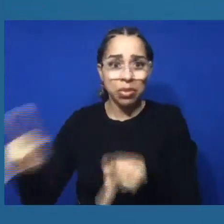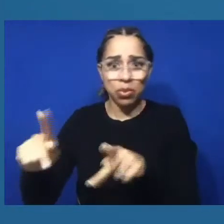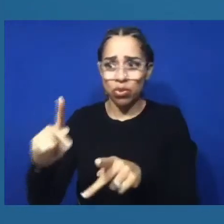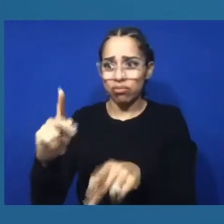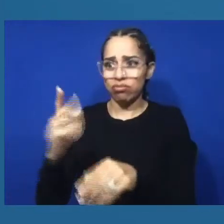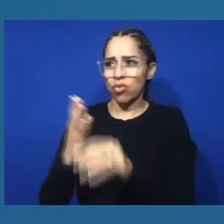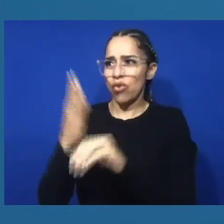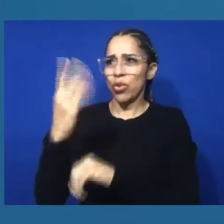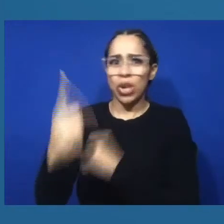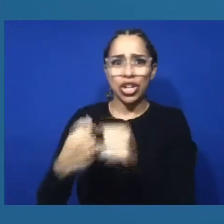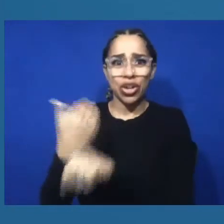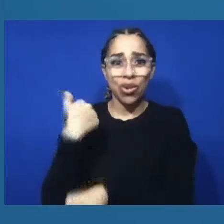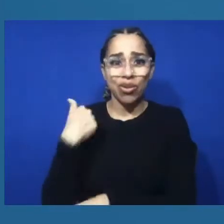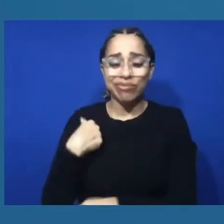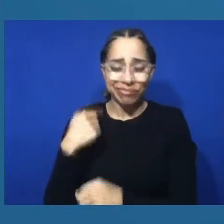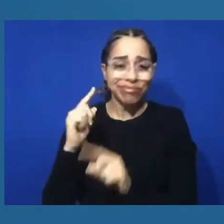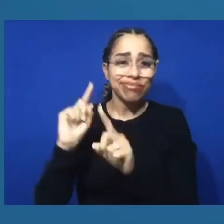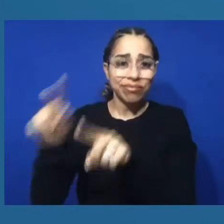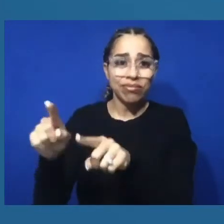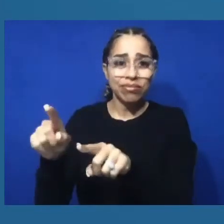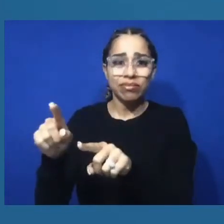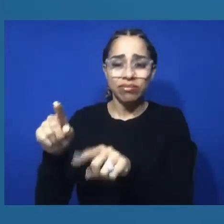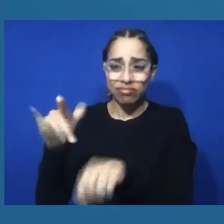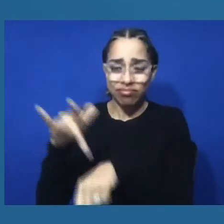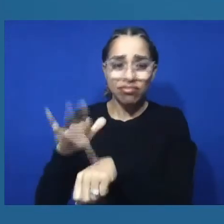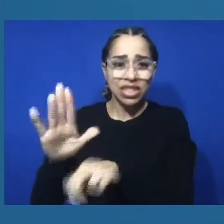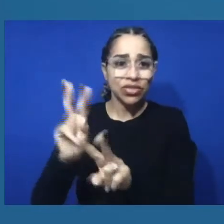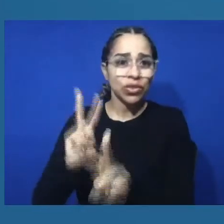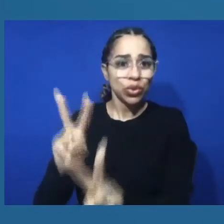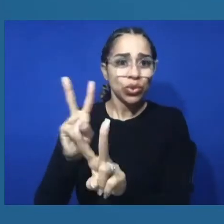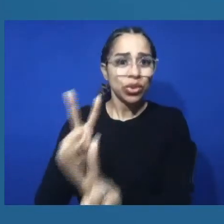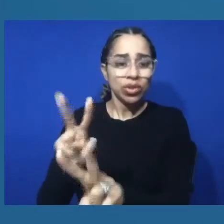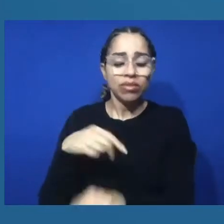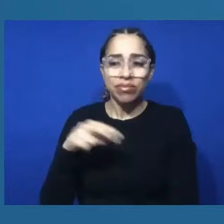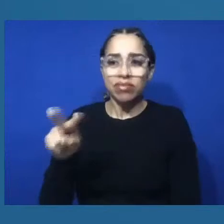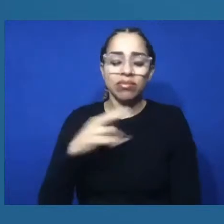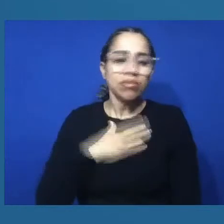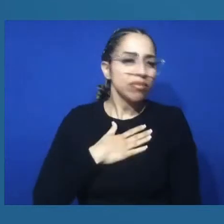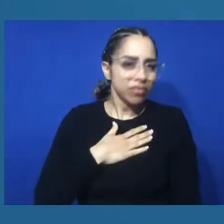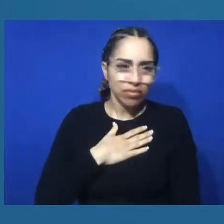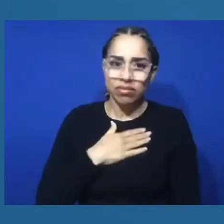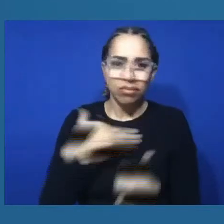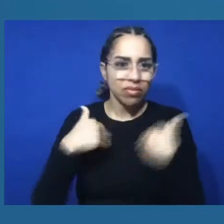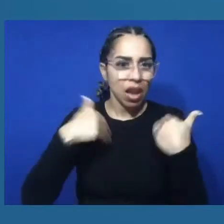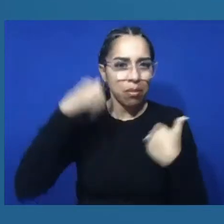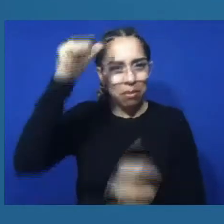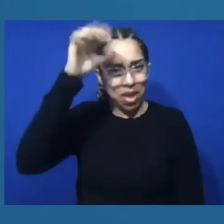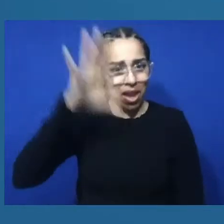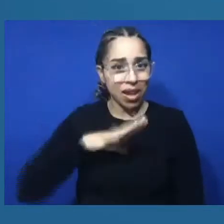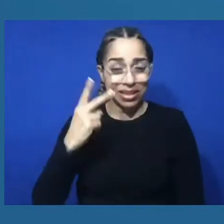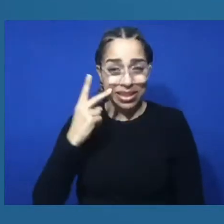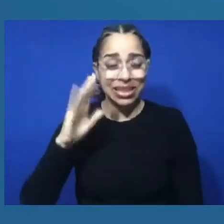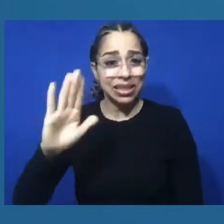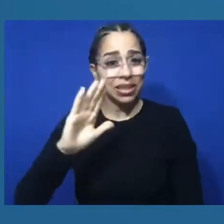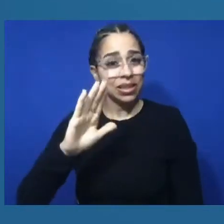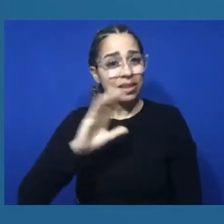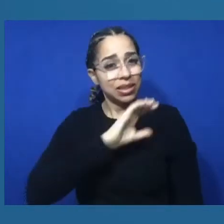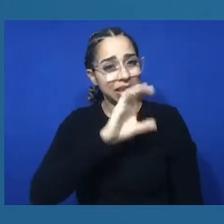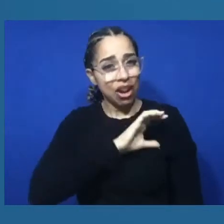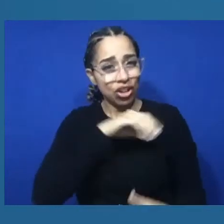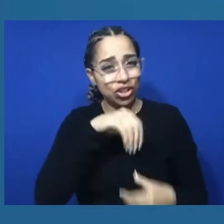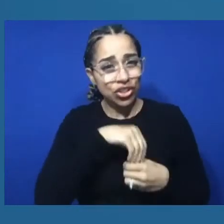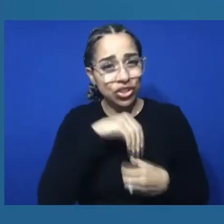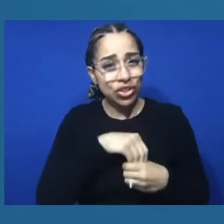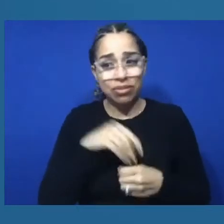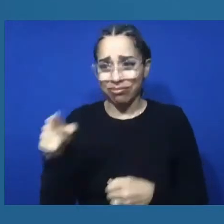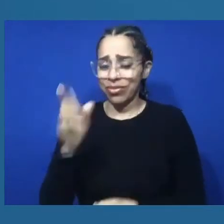was at his funeral, and to hear what kind of young man he was, we lost someone who really would have been an agent of change for our society with all